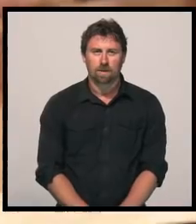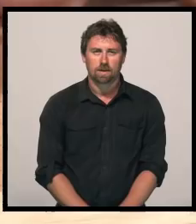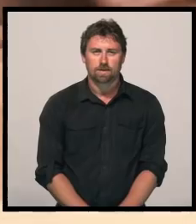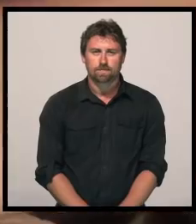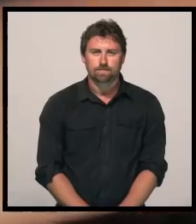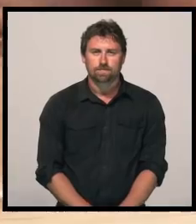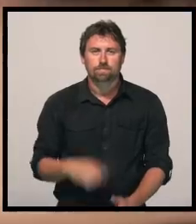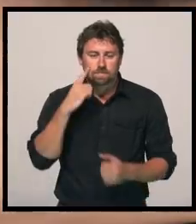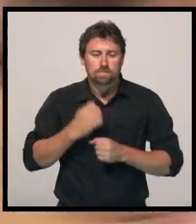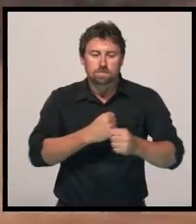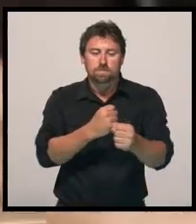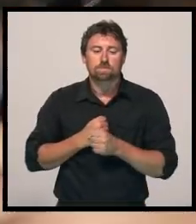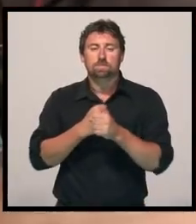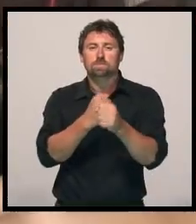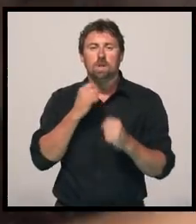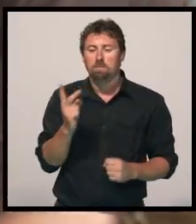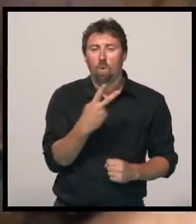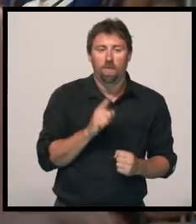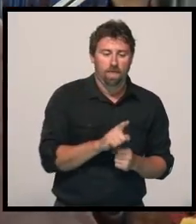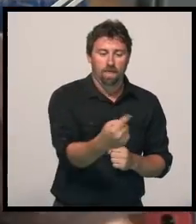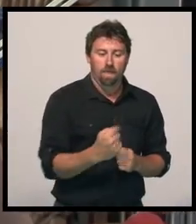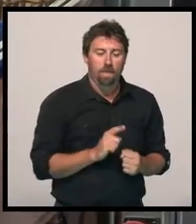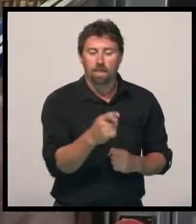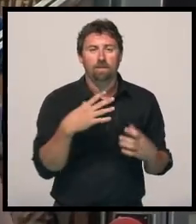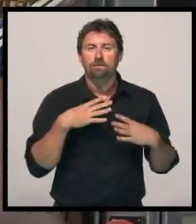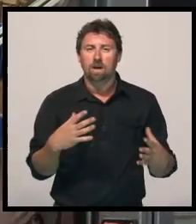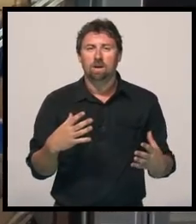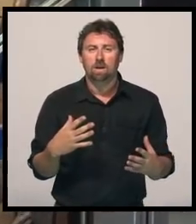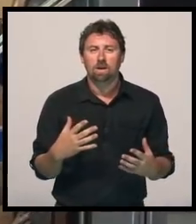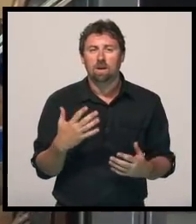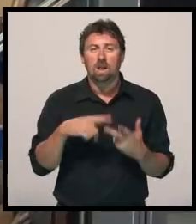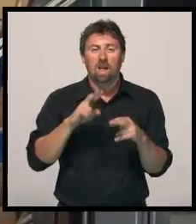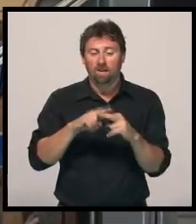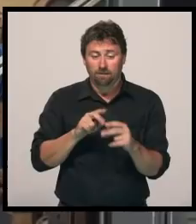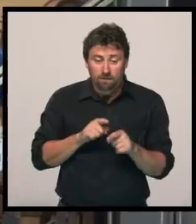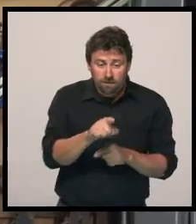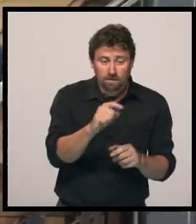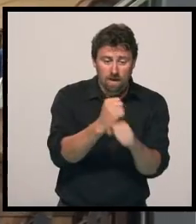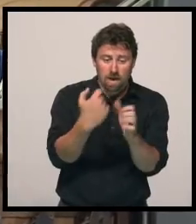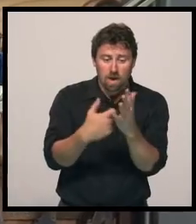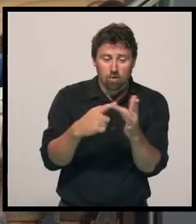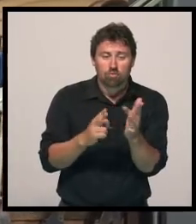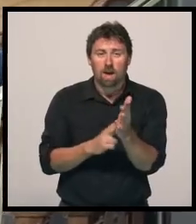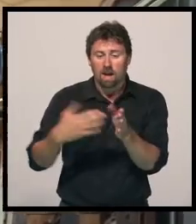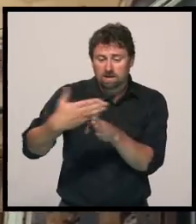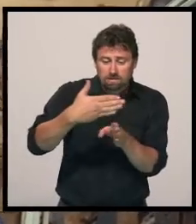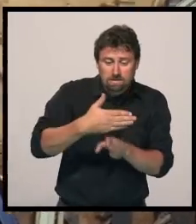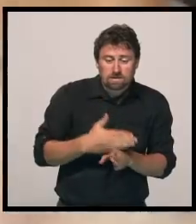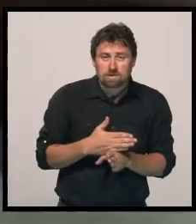Now with a toothing plane, it doesn't matter which way I go, against the grain, across the grain.